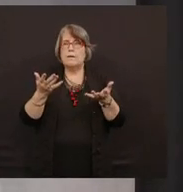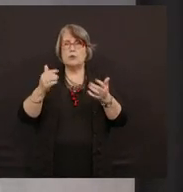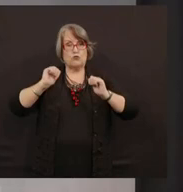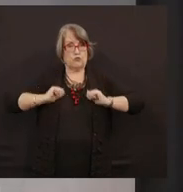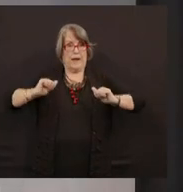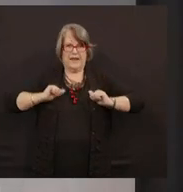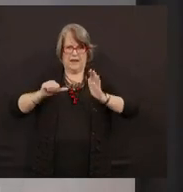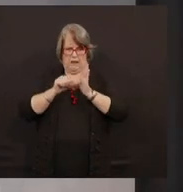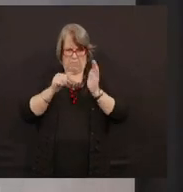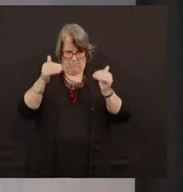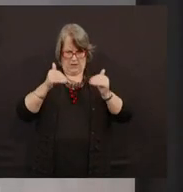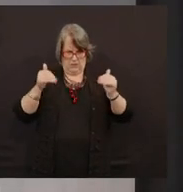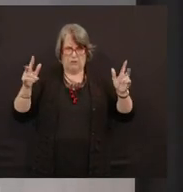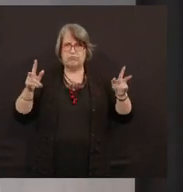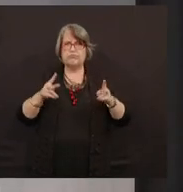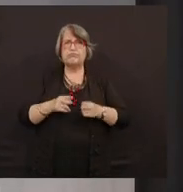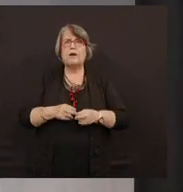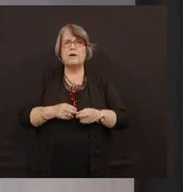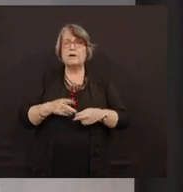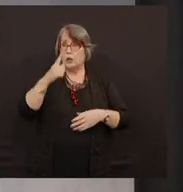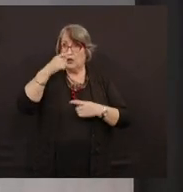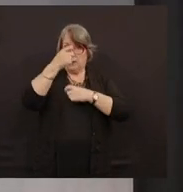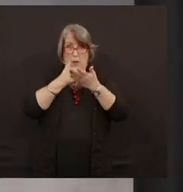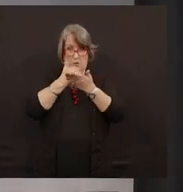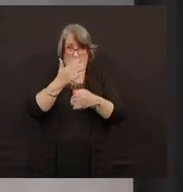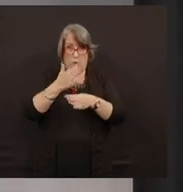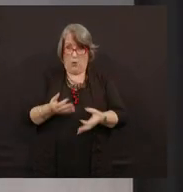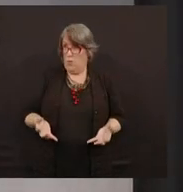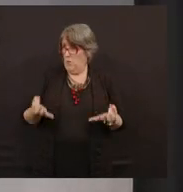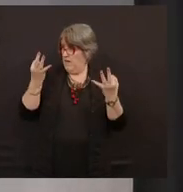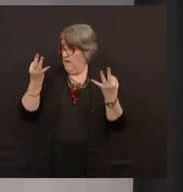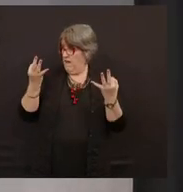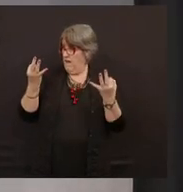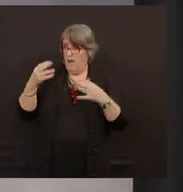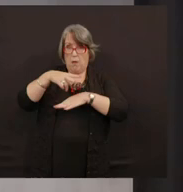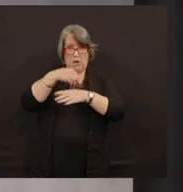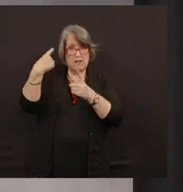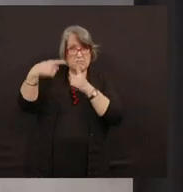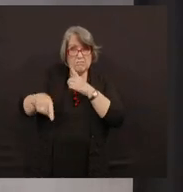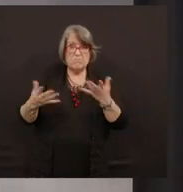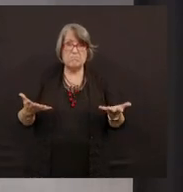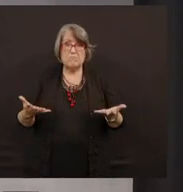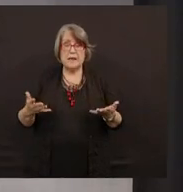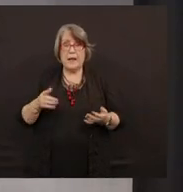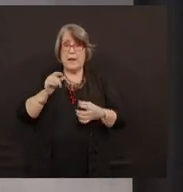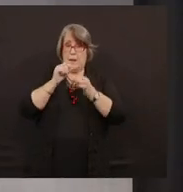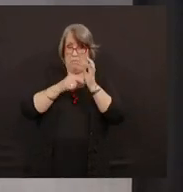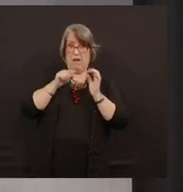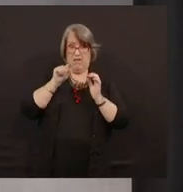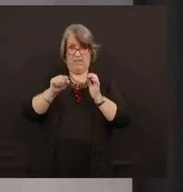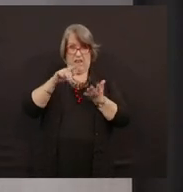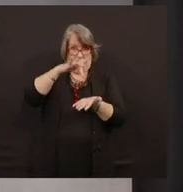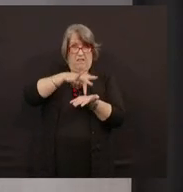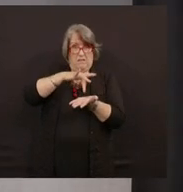training budgets are cut. You can become a support worker without any sort of clearance. And yet that is at the